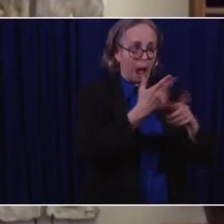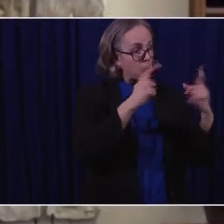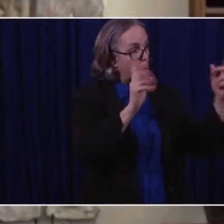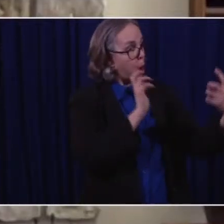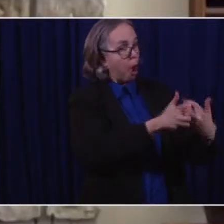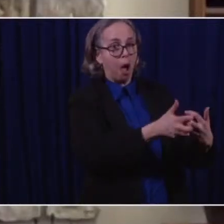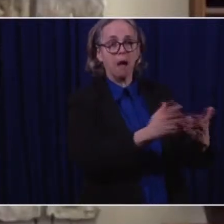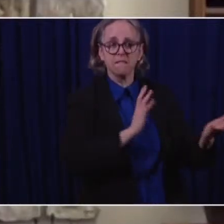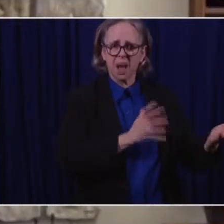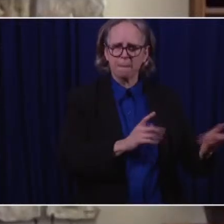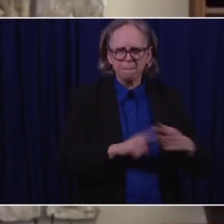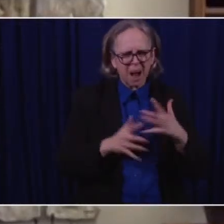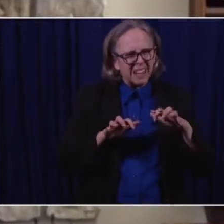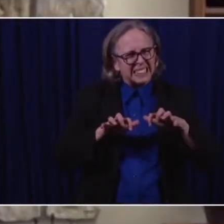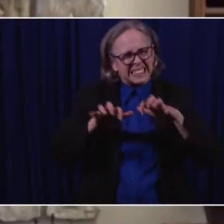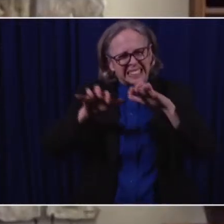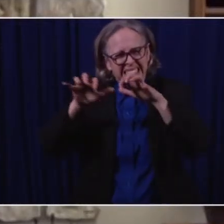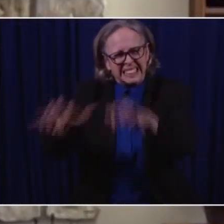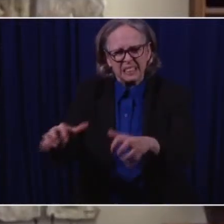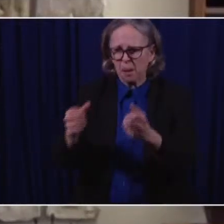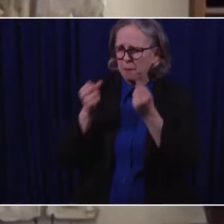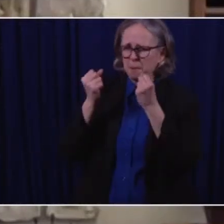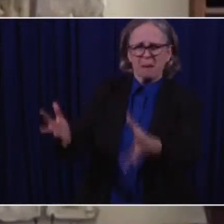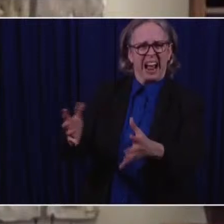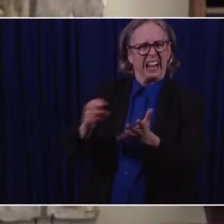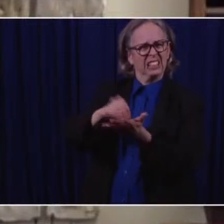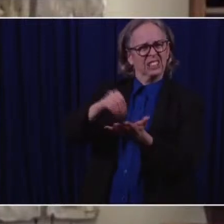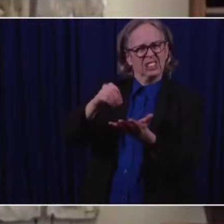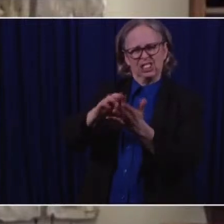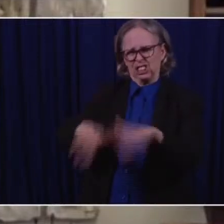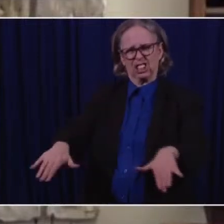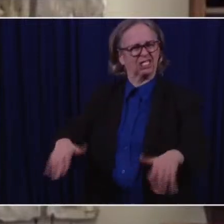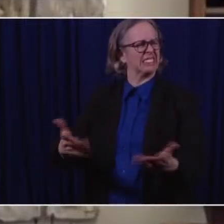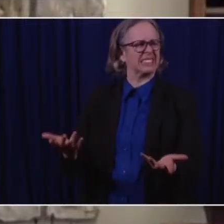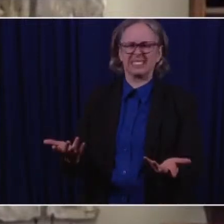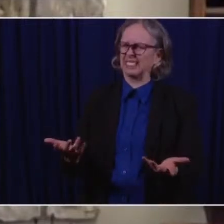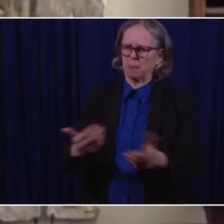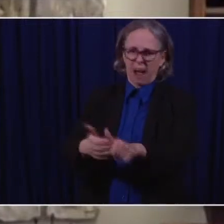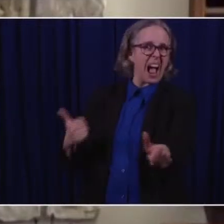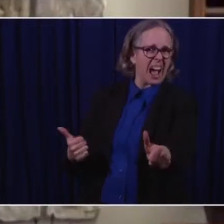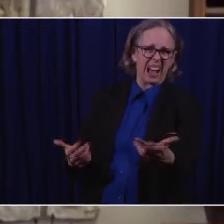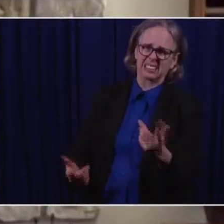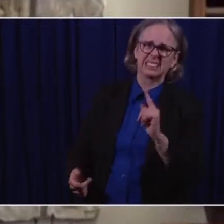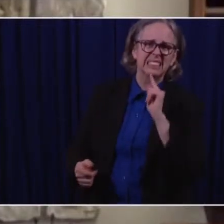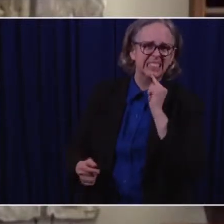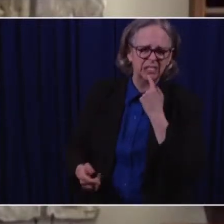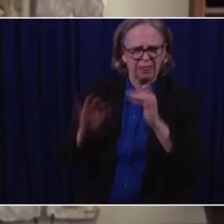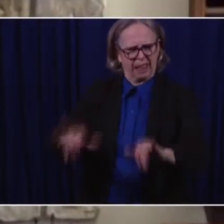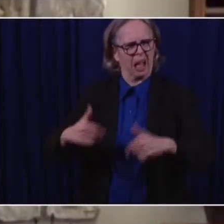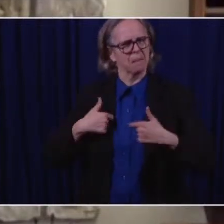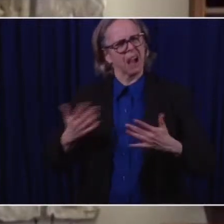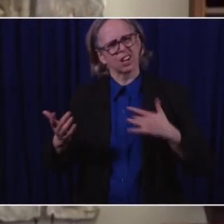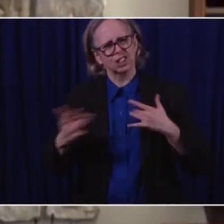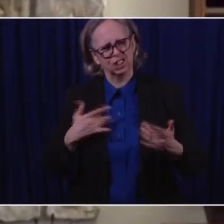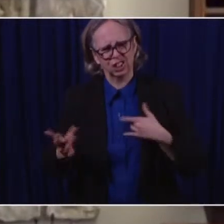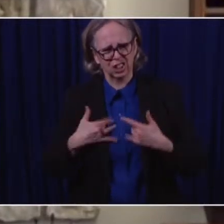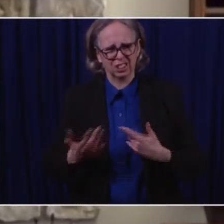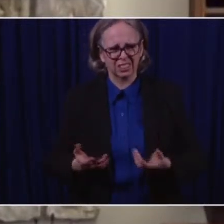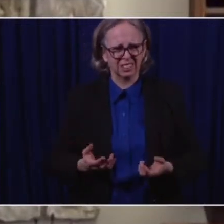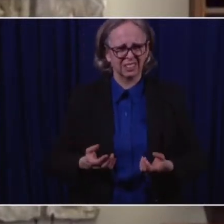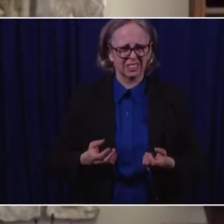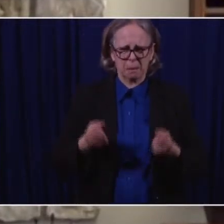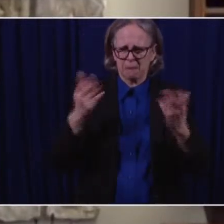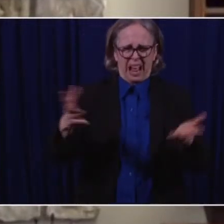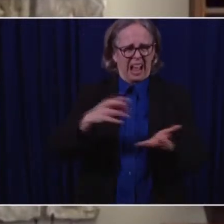well. And my concern, frankly, is the children who have been out of school since March, who have